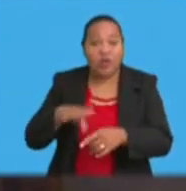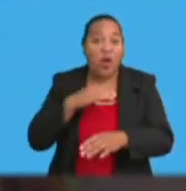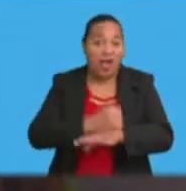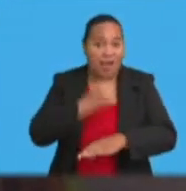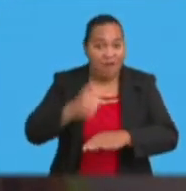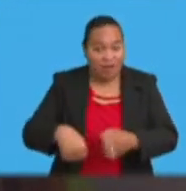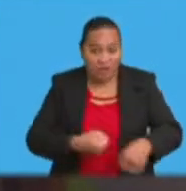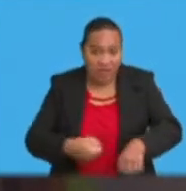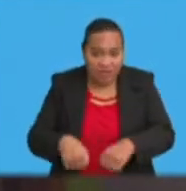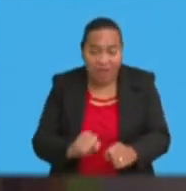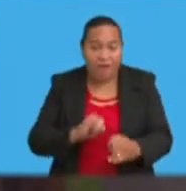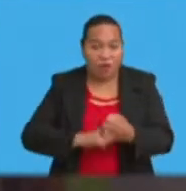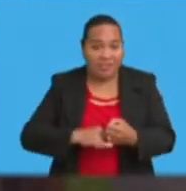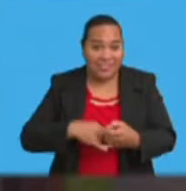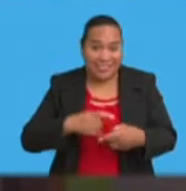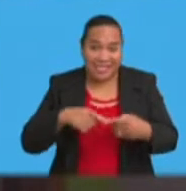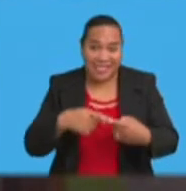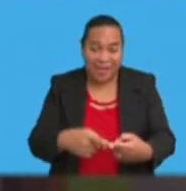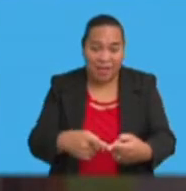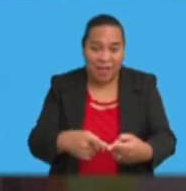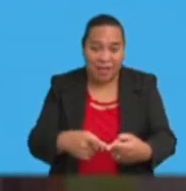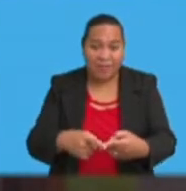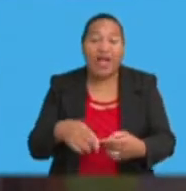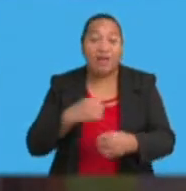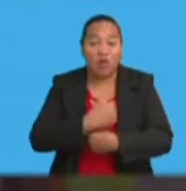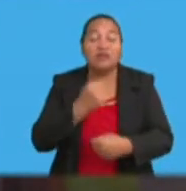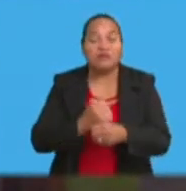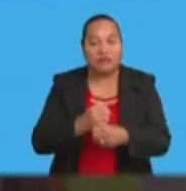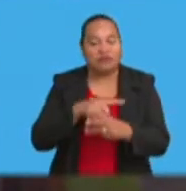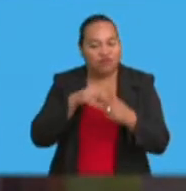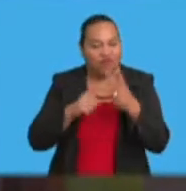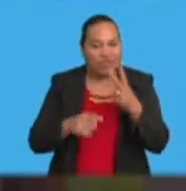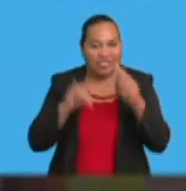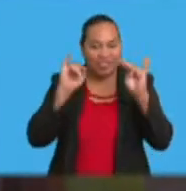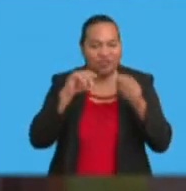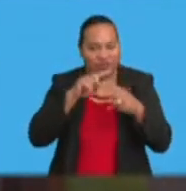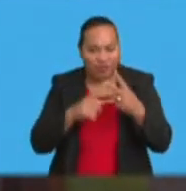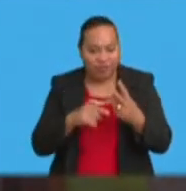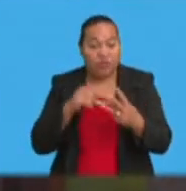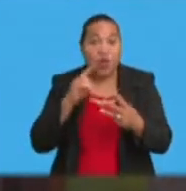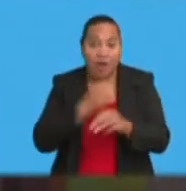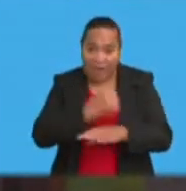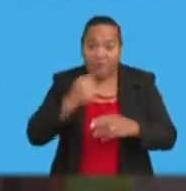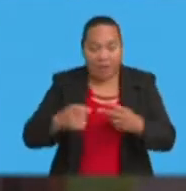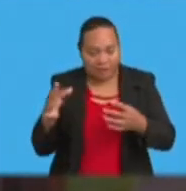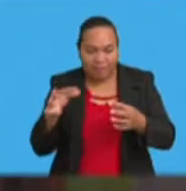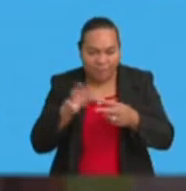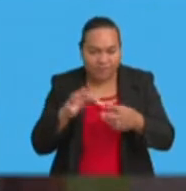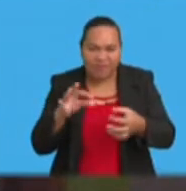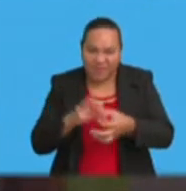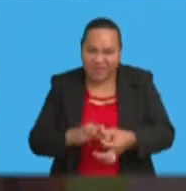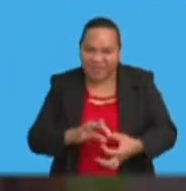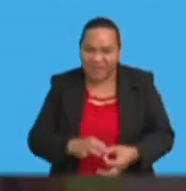for sustainable productivity revolves around these three issues, and government addresses the issue of productivity at three